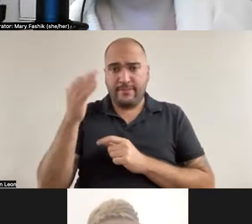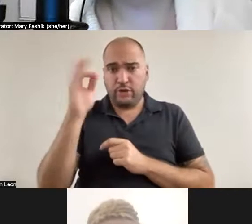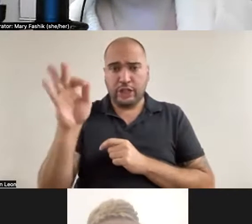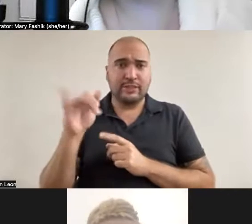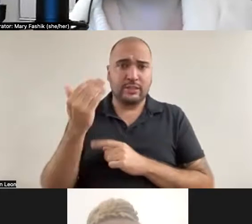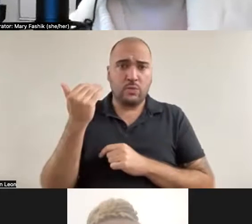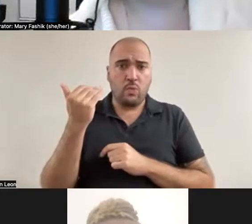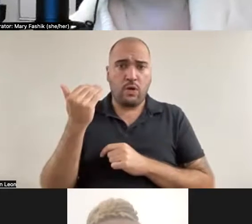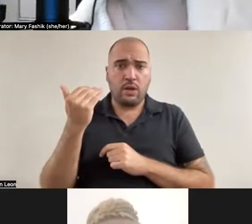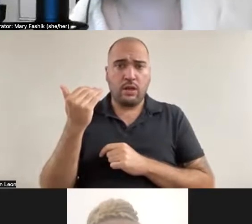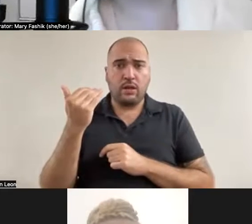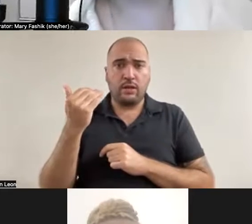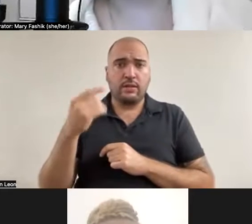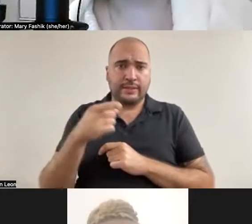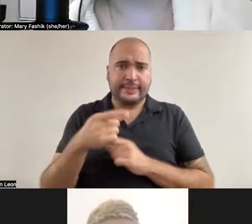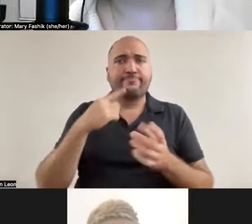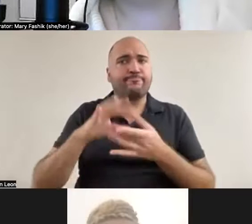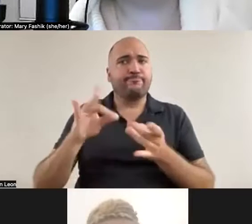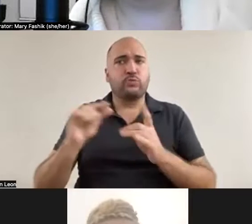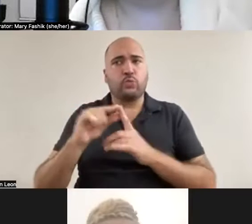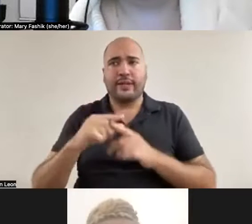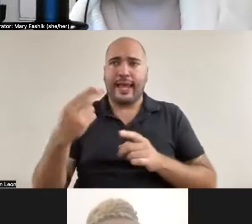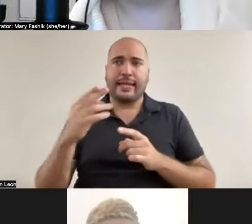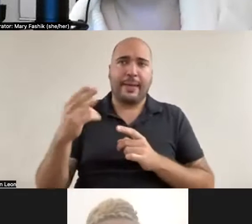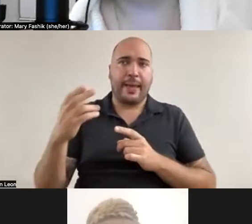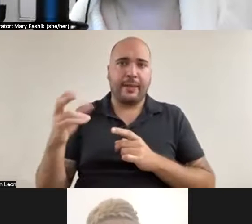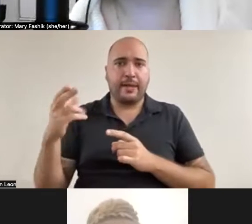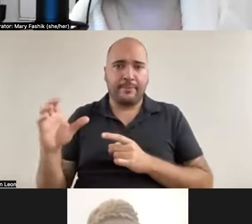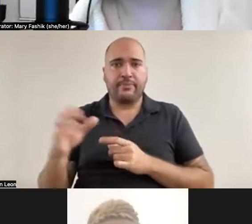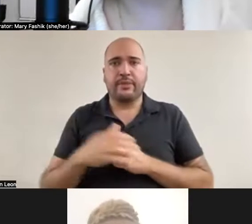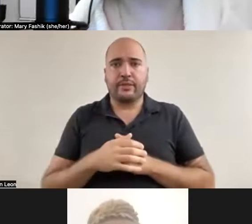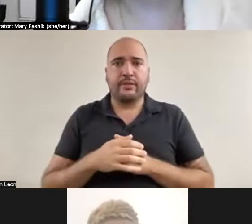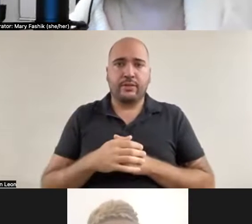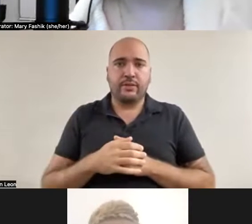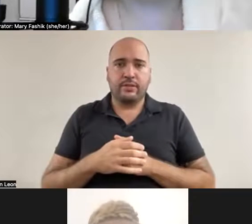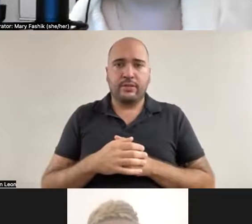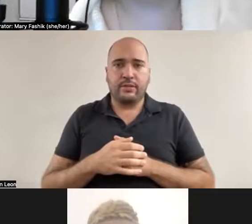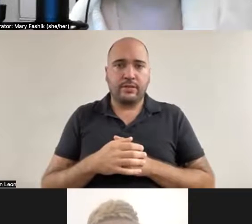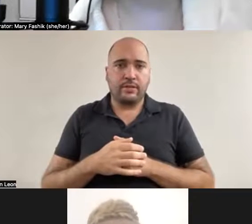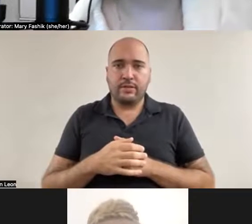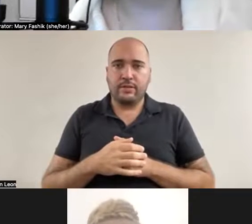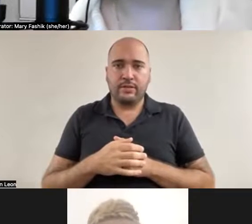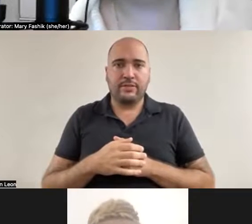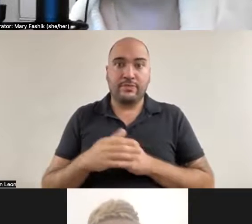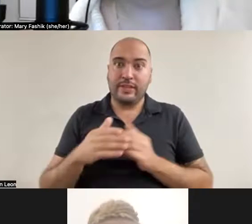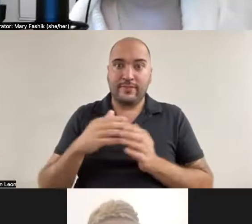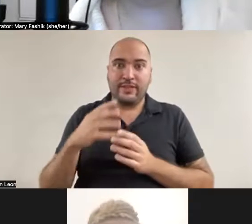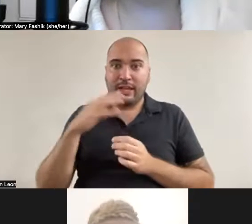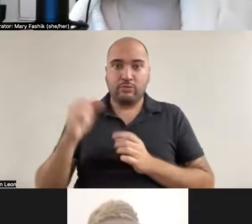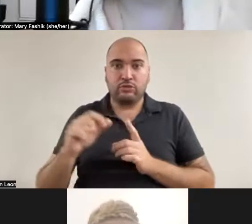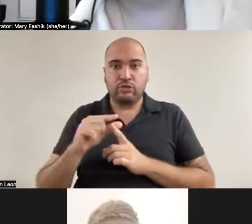why Ahouty said handicap. Although Okay. it is an outdated